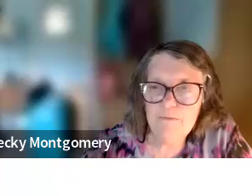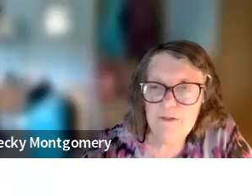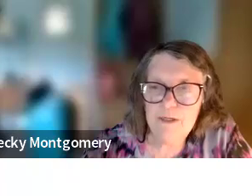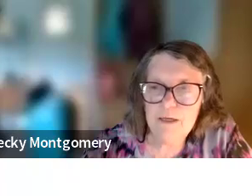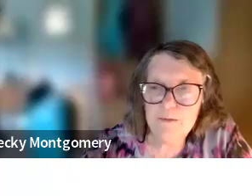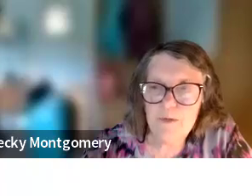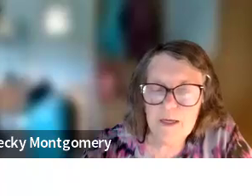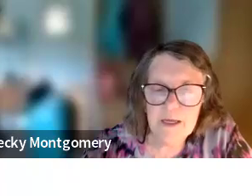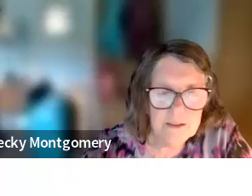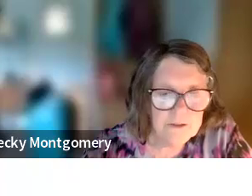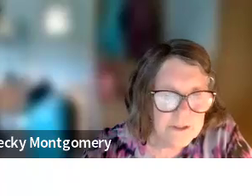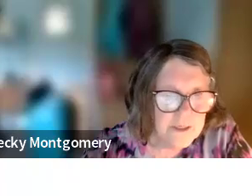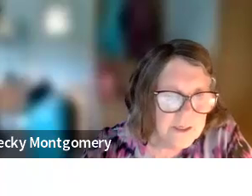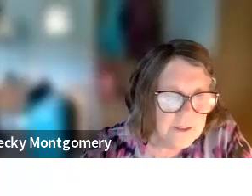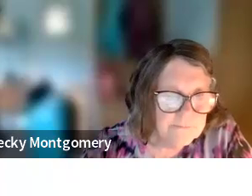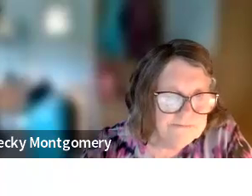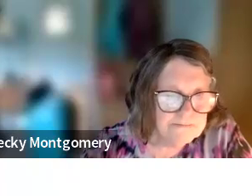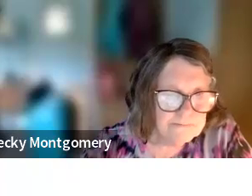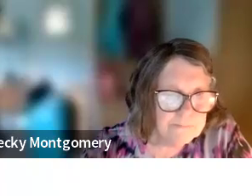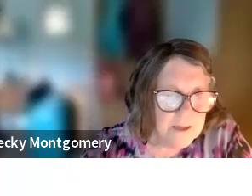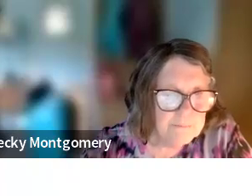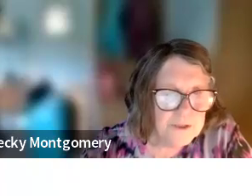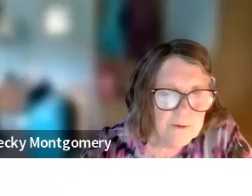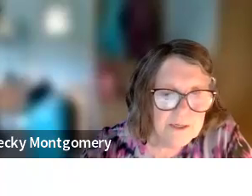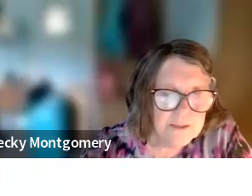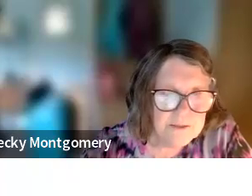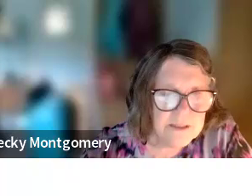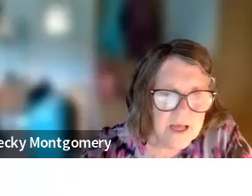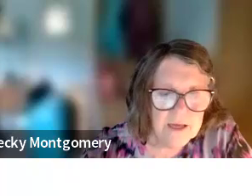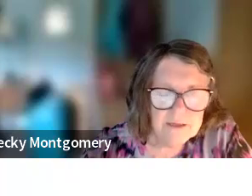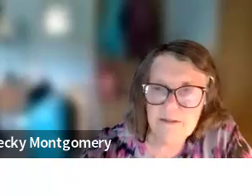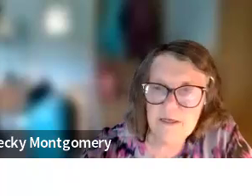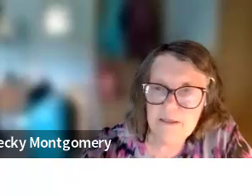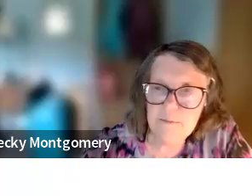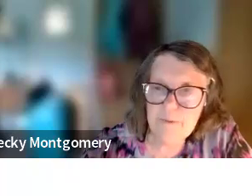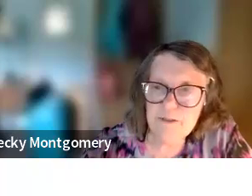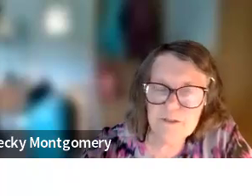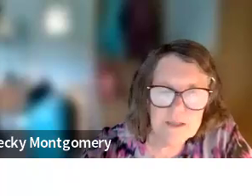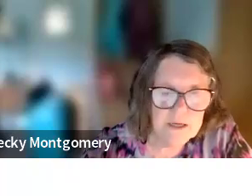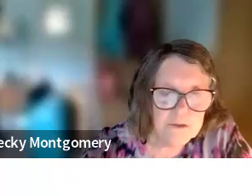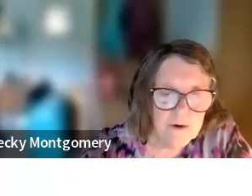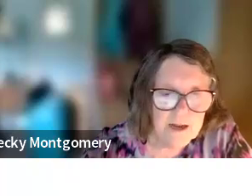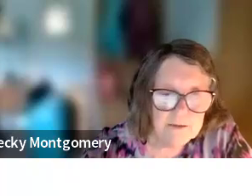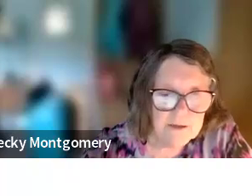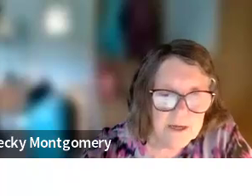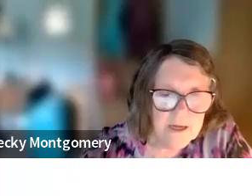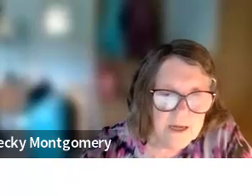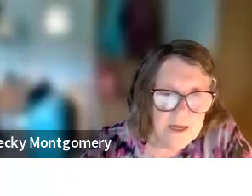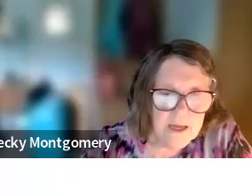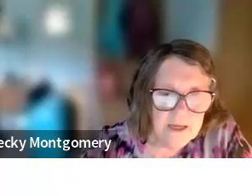more prevalent as we age. I'm showing a slide that pictures that